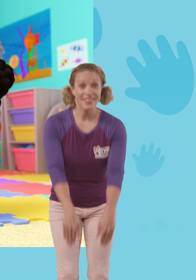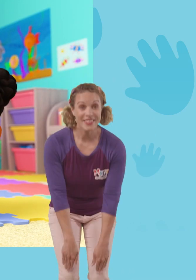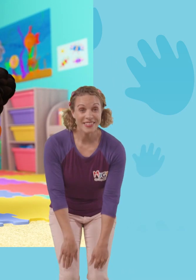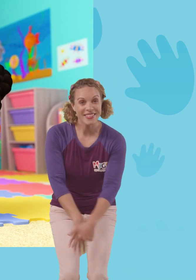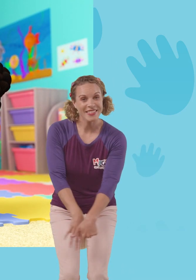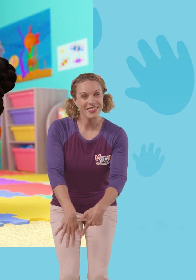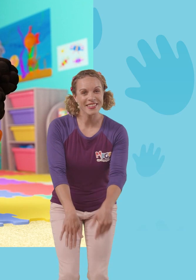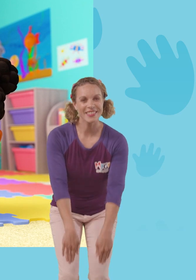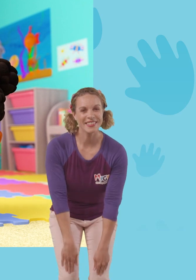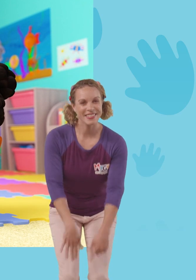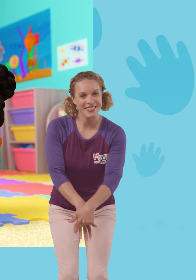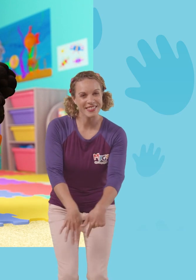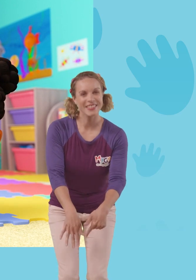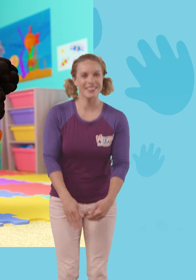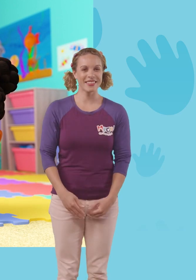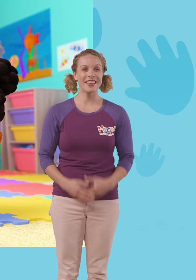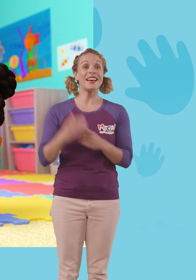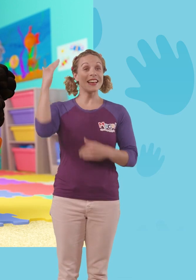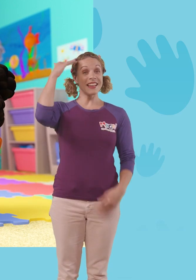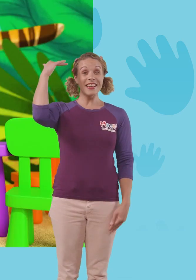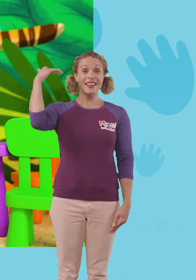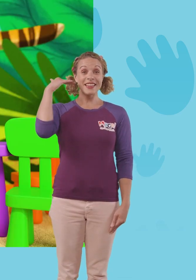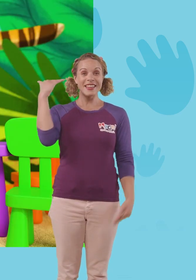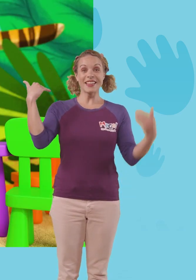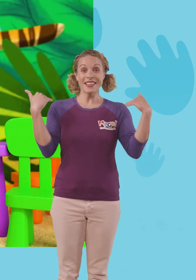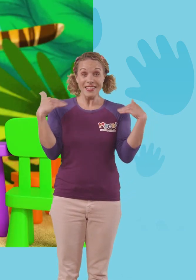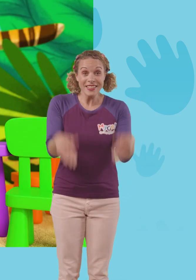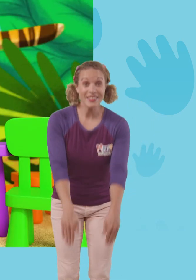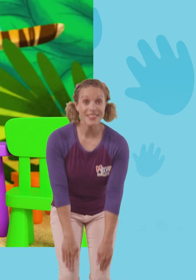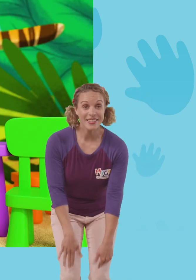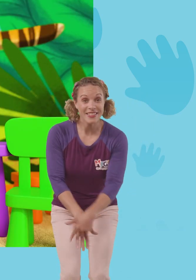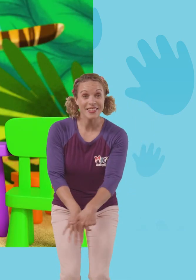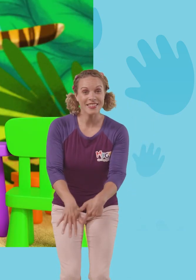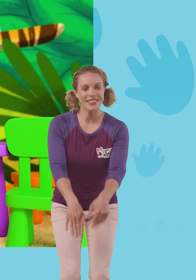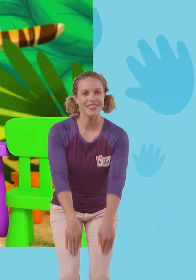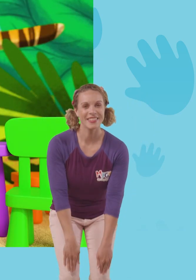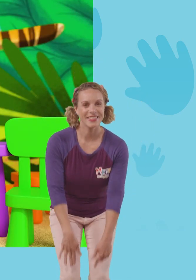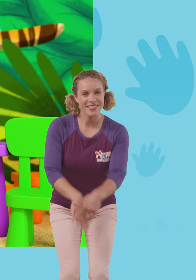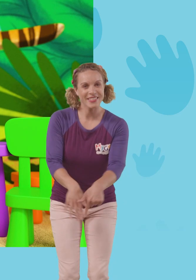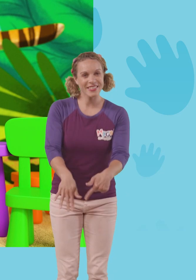Knees and toes, head, shoulders, knees.